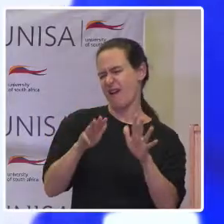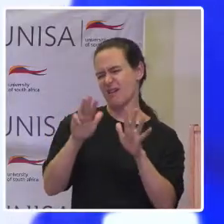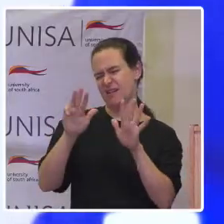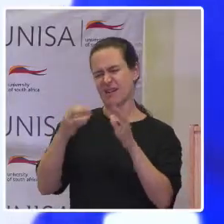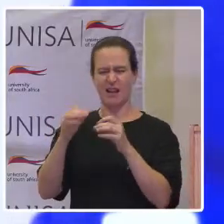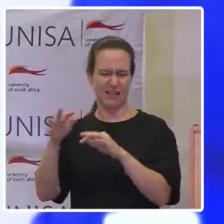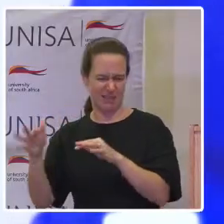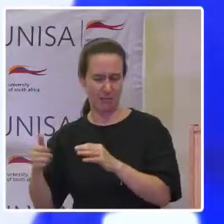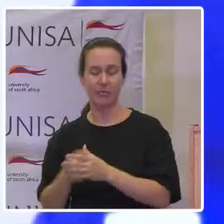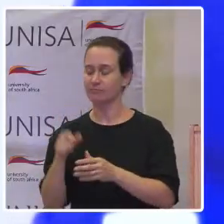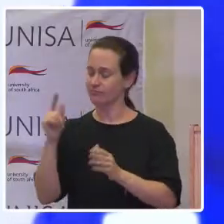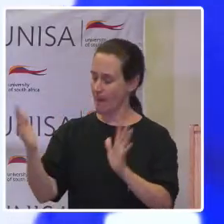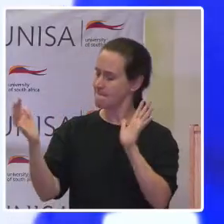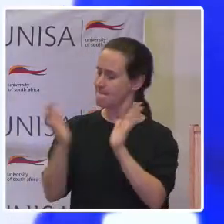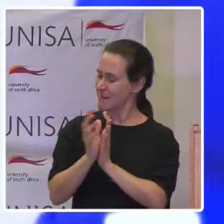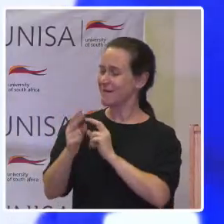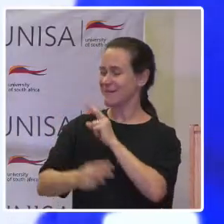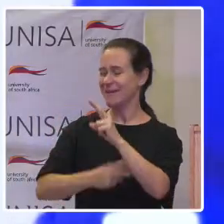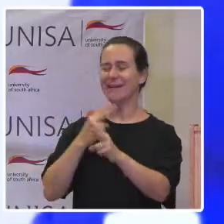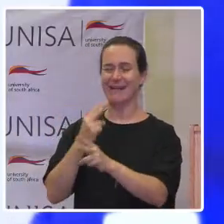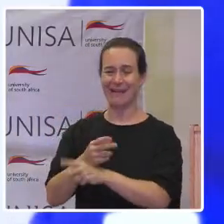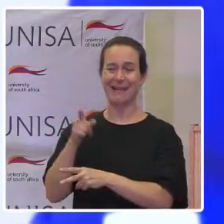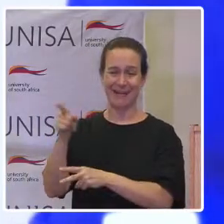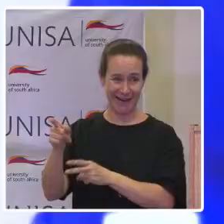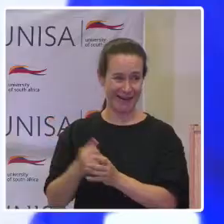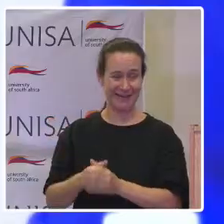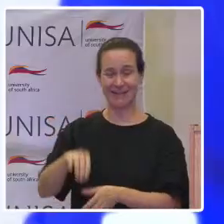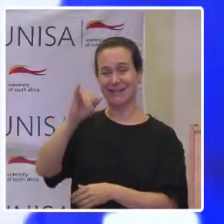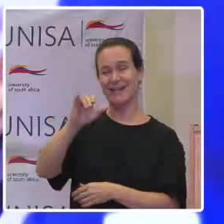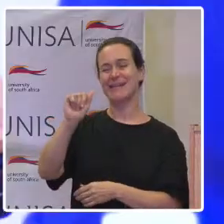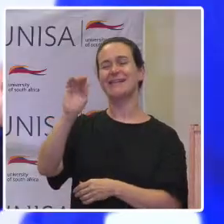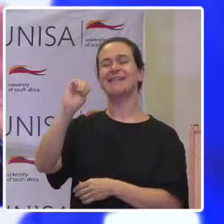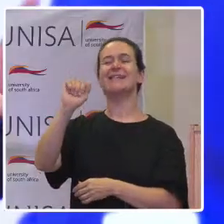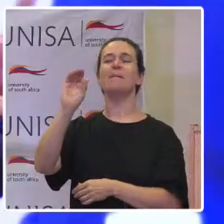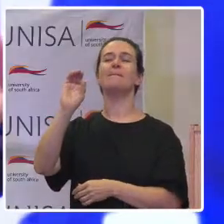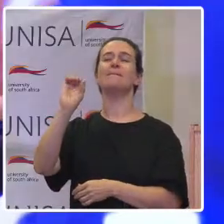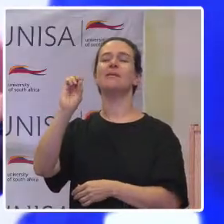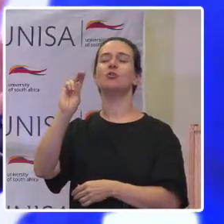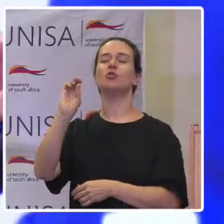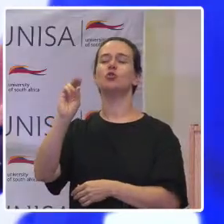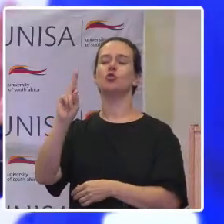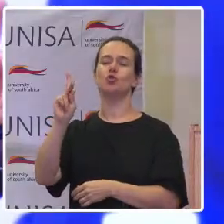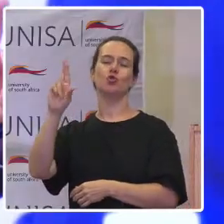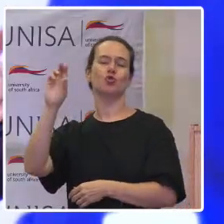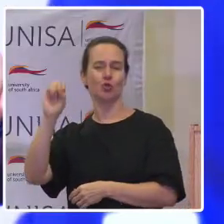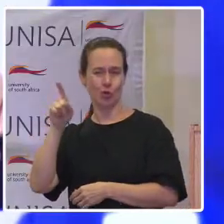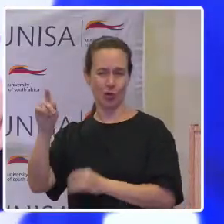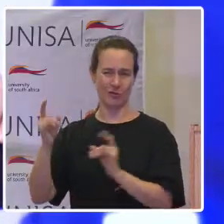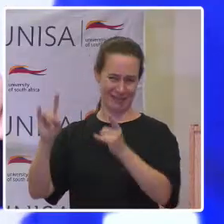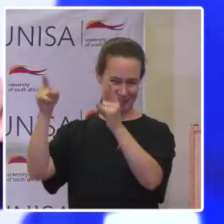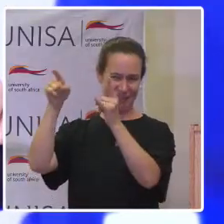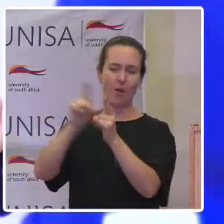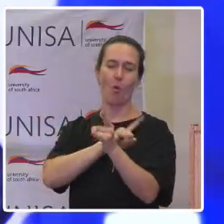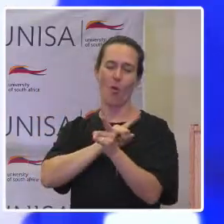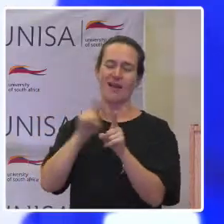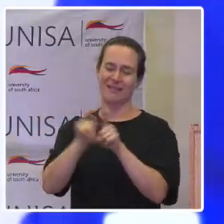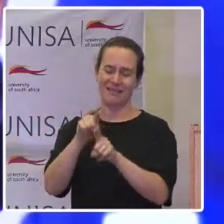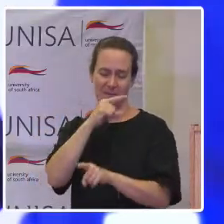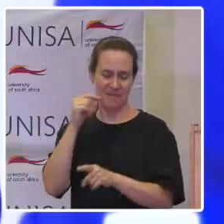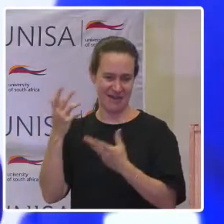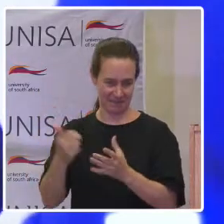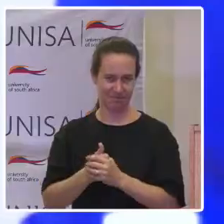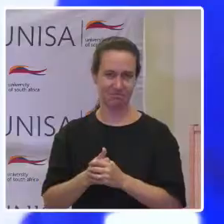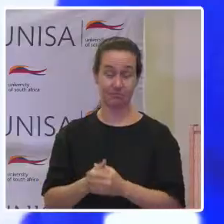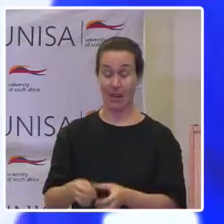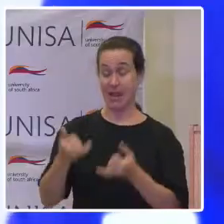going to meet in the very same city in Côte d'Ivoire, Yamoussoukro. So that's why the two treaties have the same name. So now